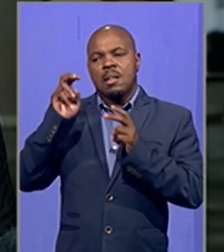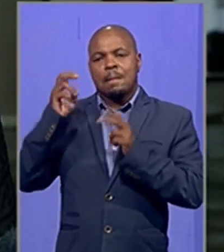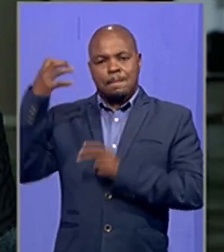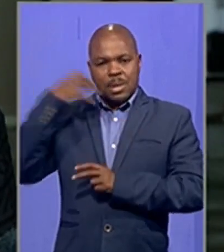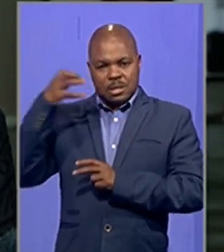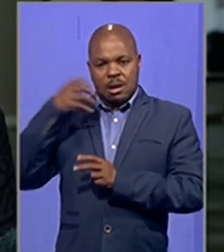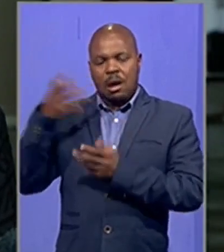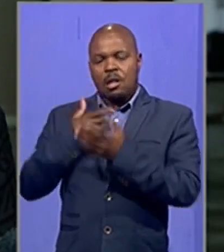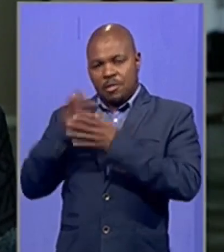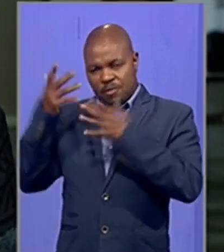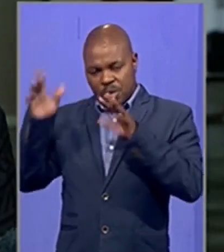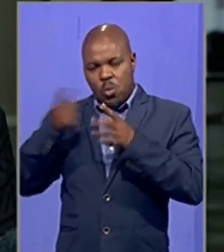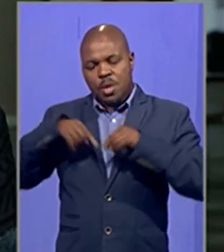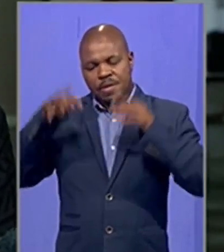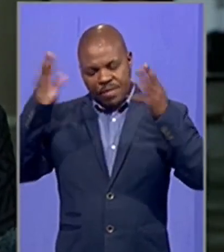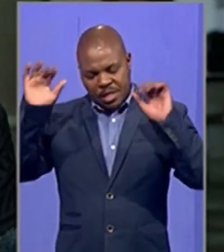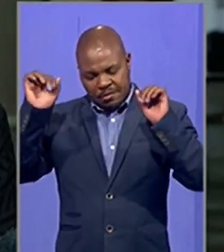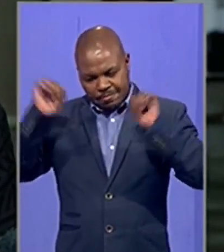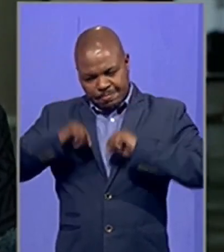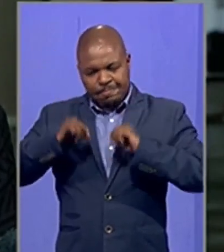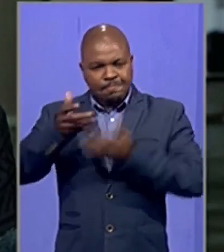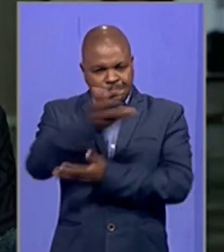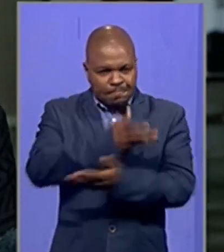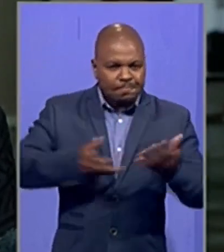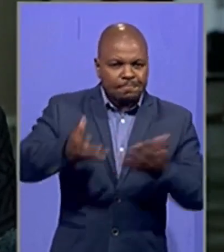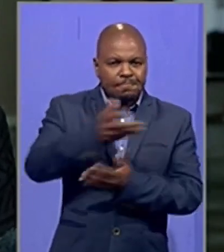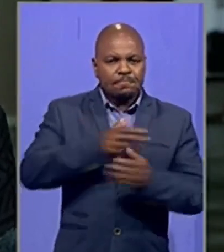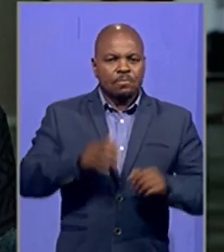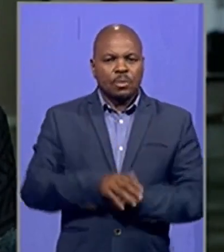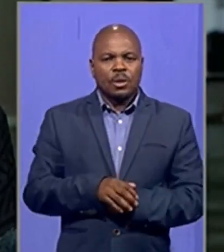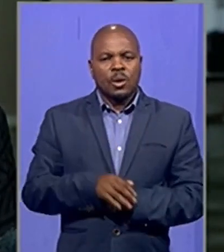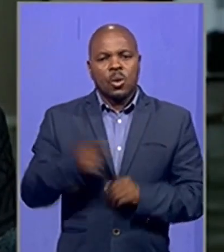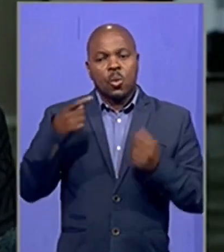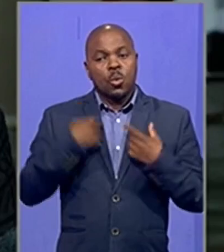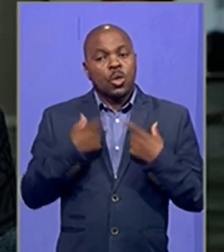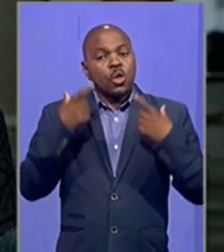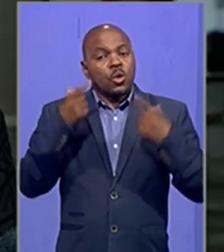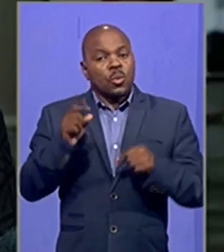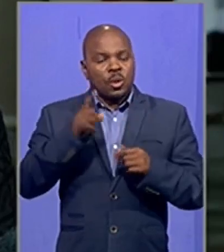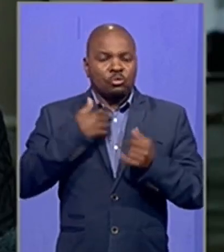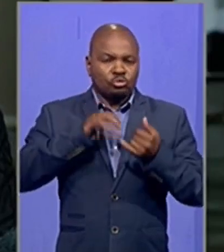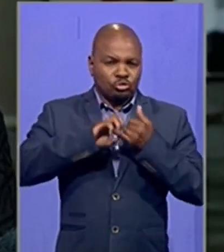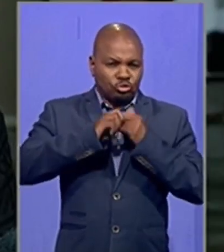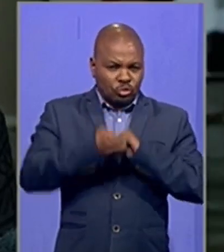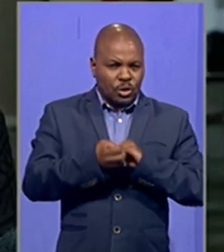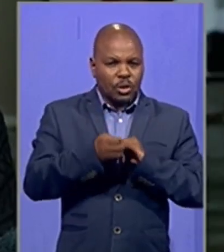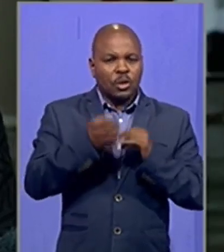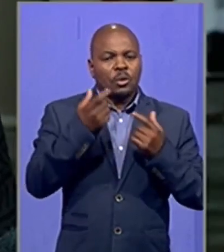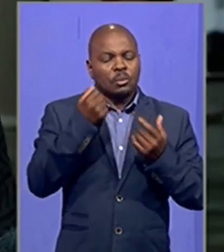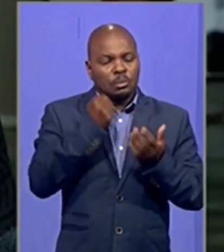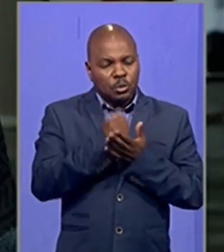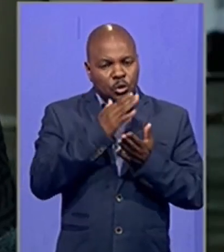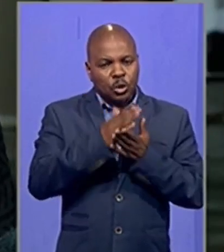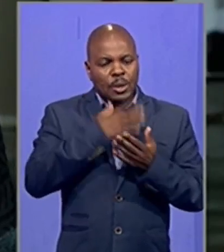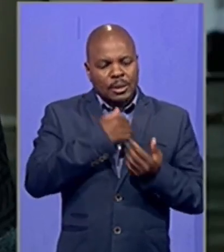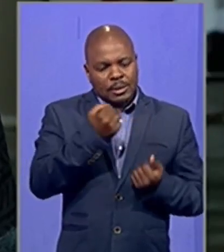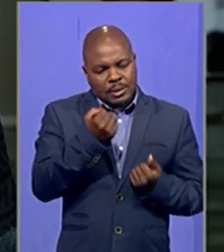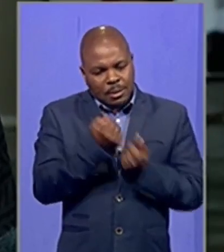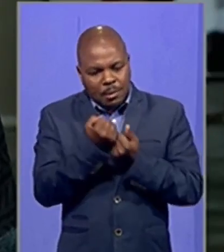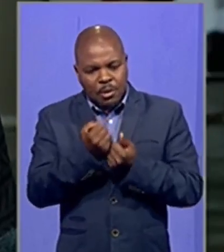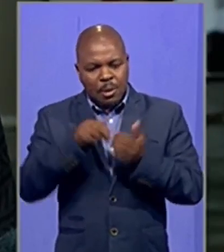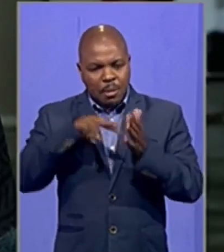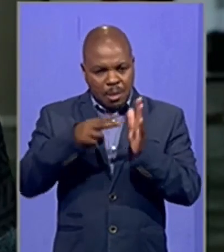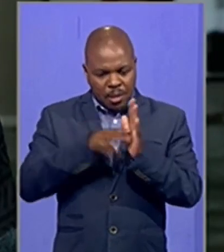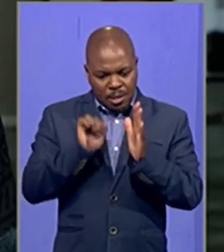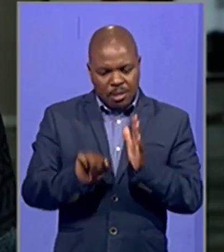And we did discuss that what we're doing is trying to support a set of plans